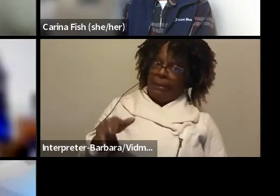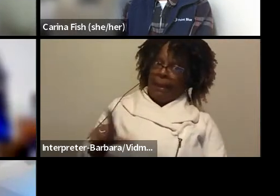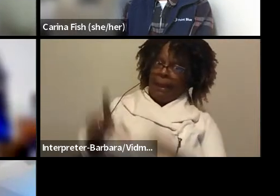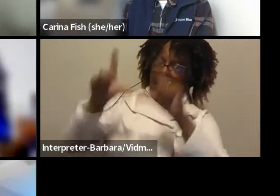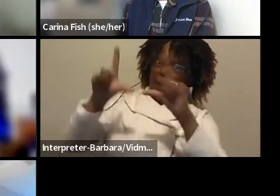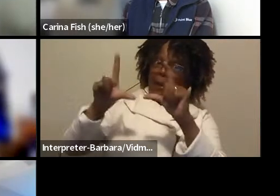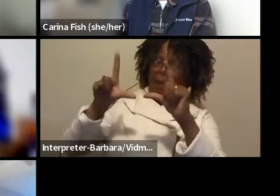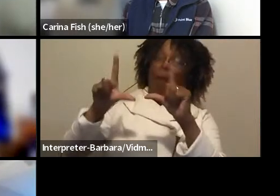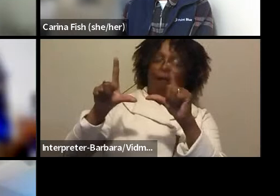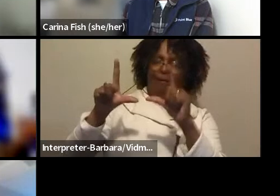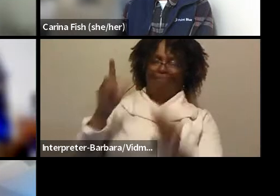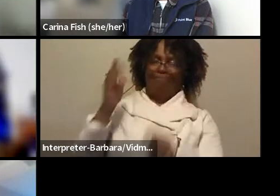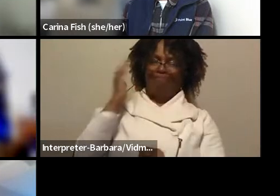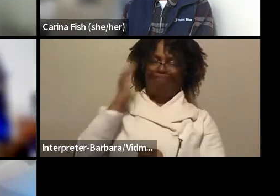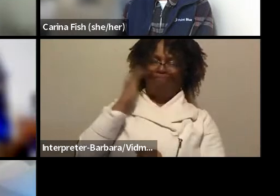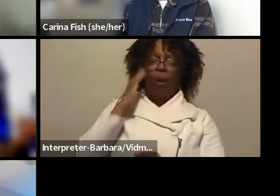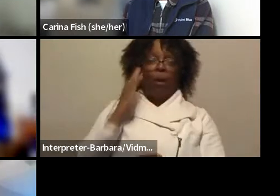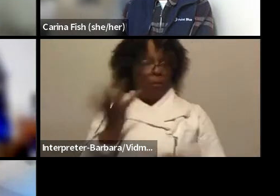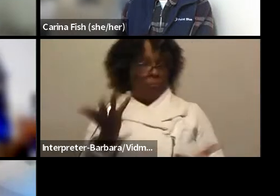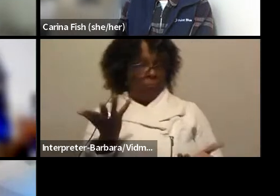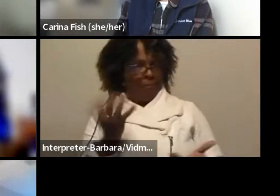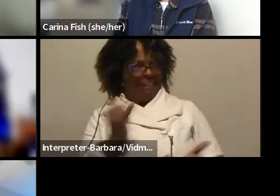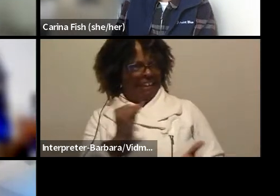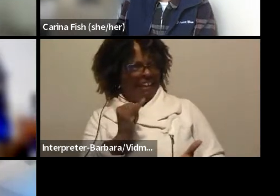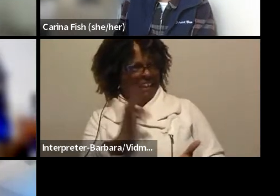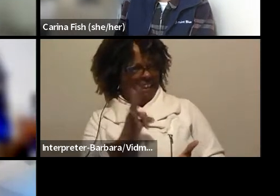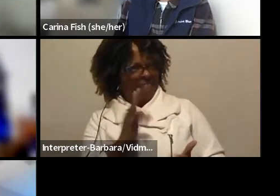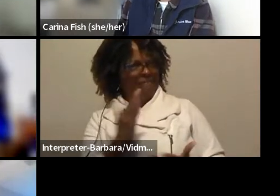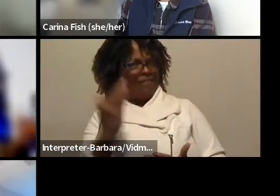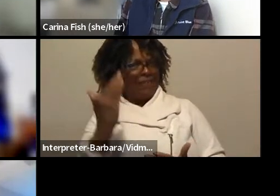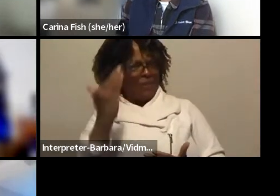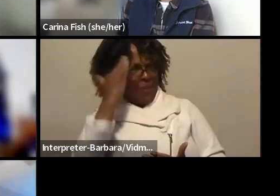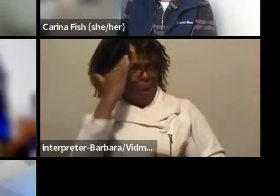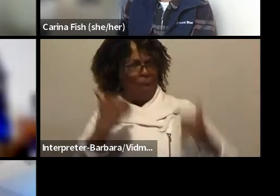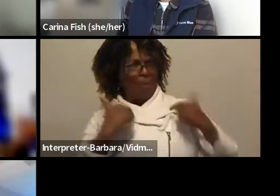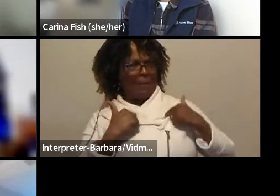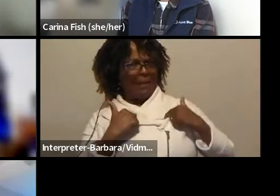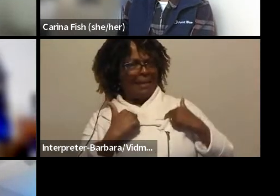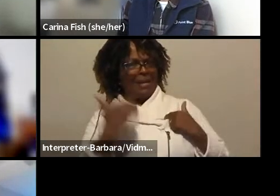Well, that's if they know who I am, where I am.